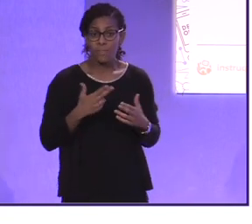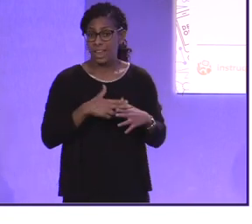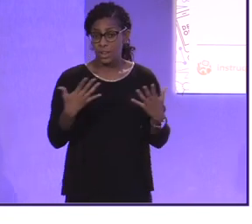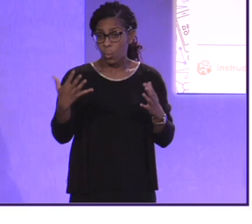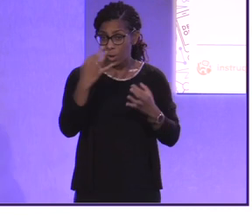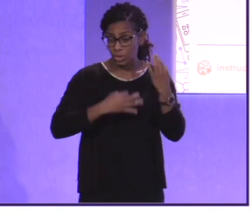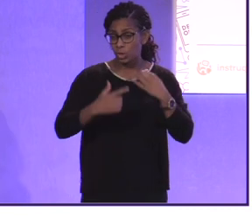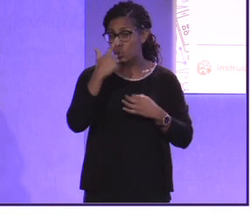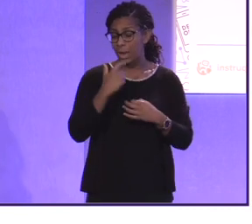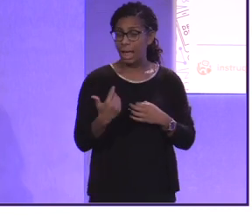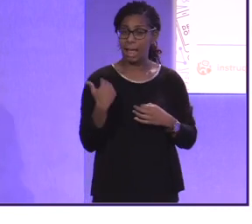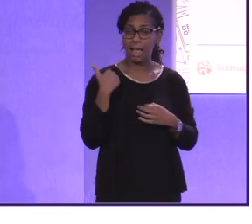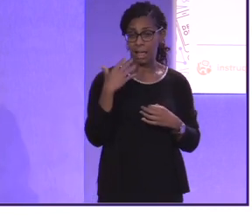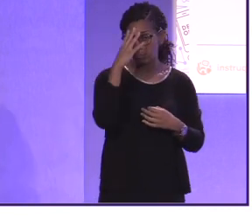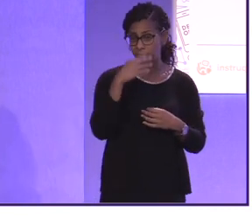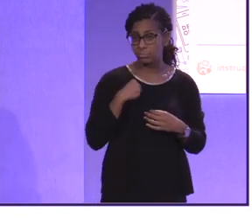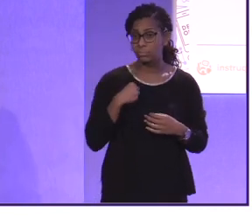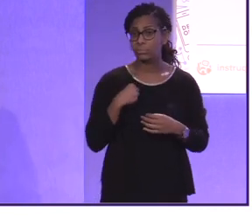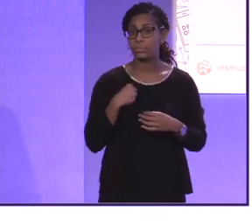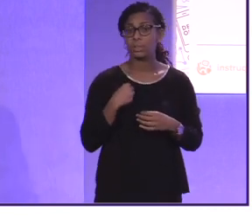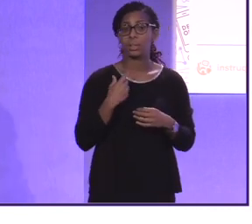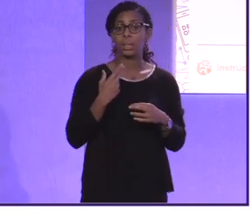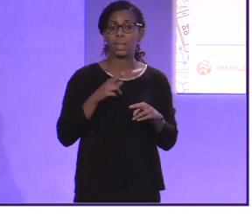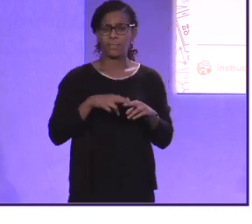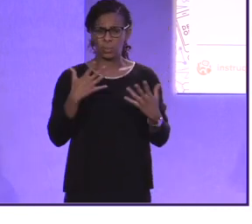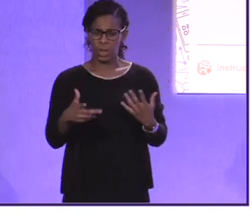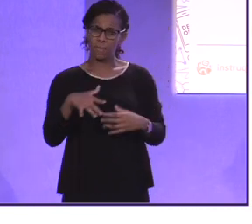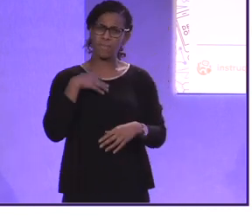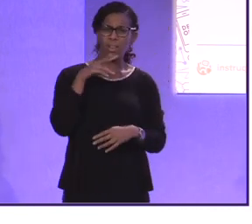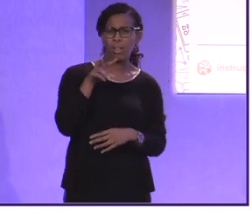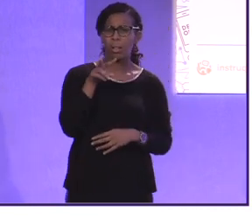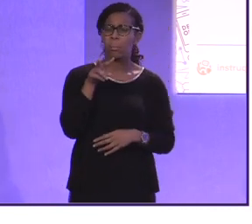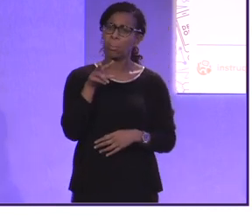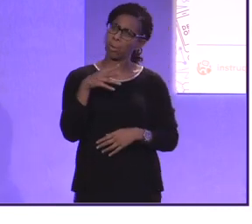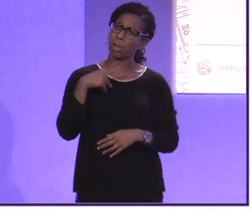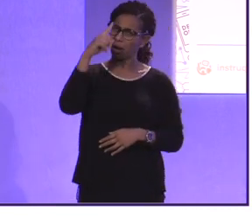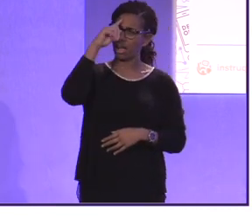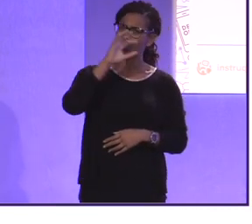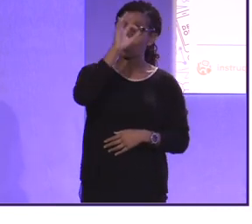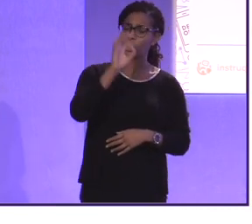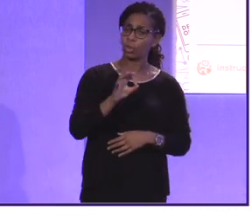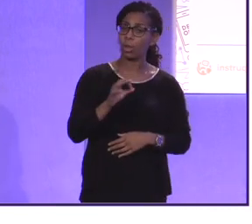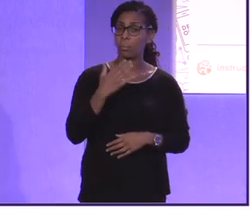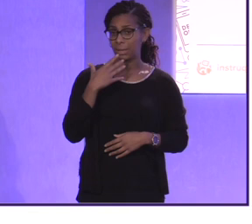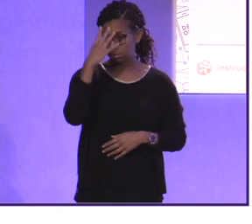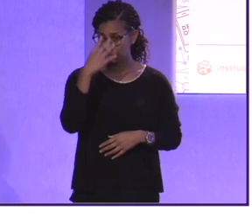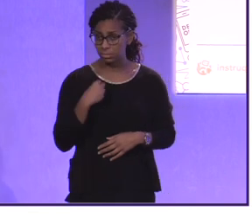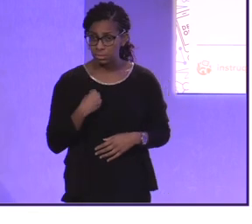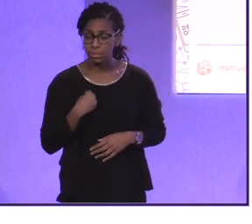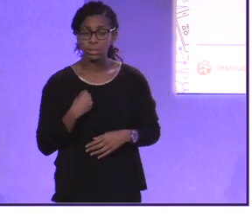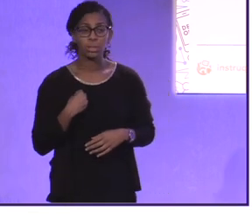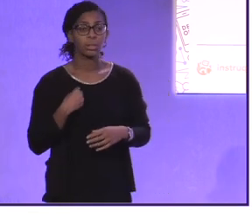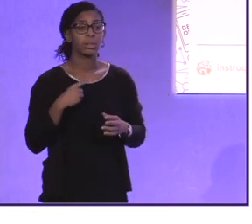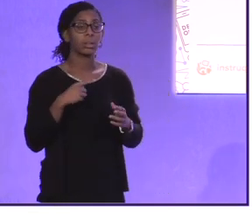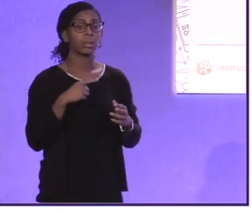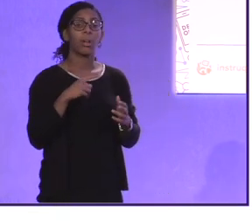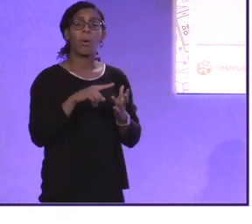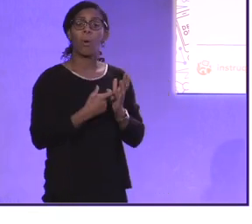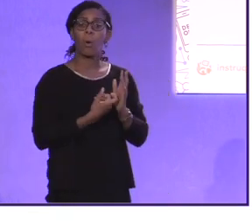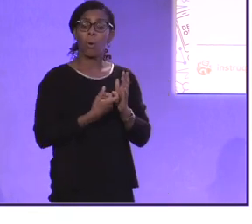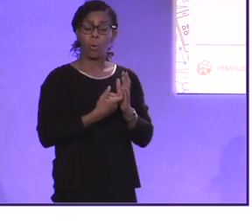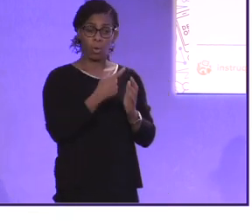of you if you have any questions about anything that we've spoken about today, and if you actually have used or you are planning on using any of these sorts of